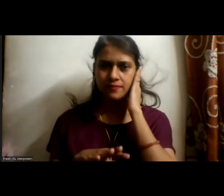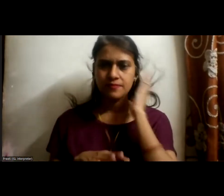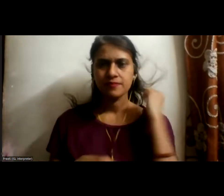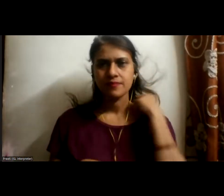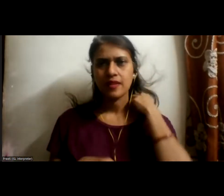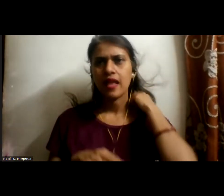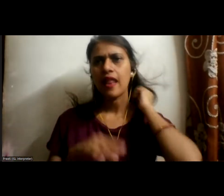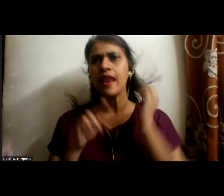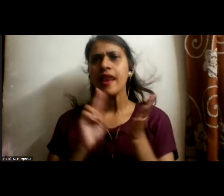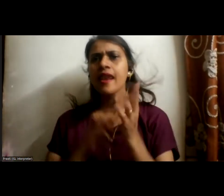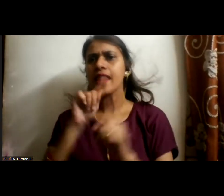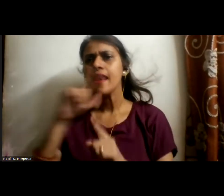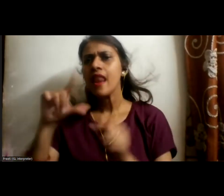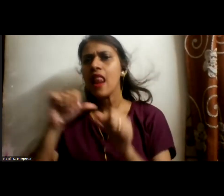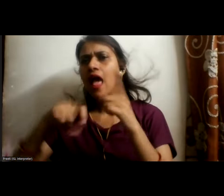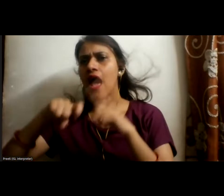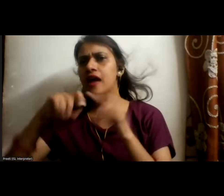Is Nilaksh present in the lecture?